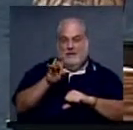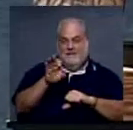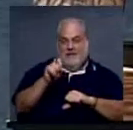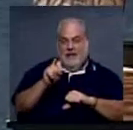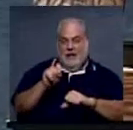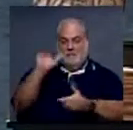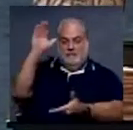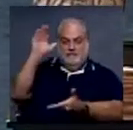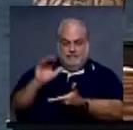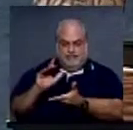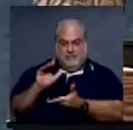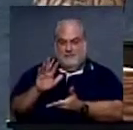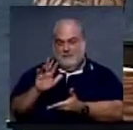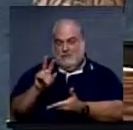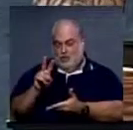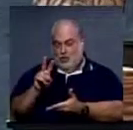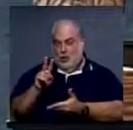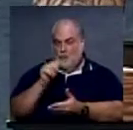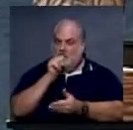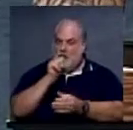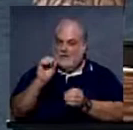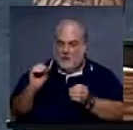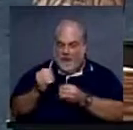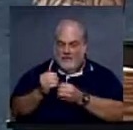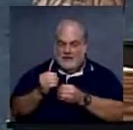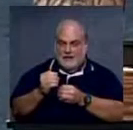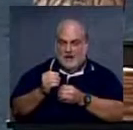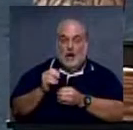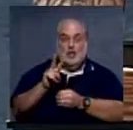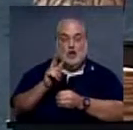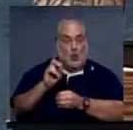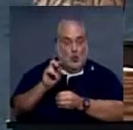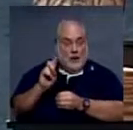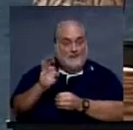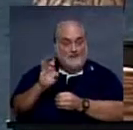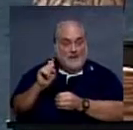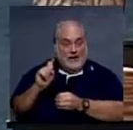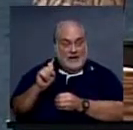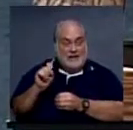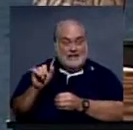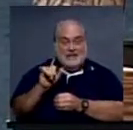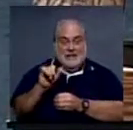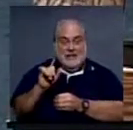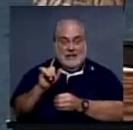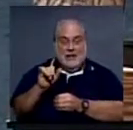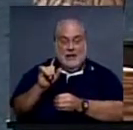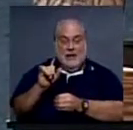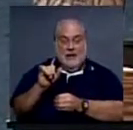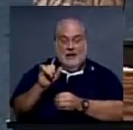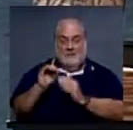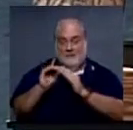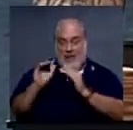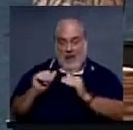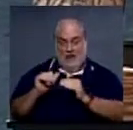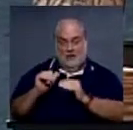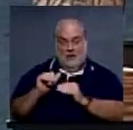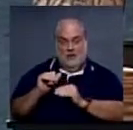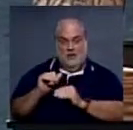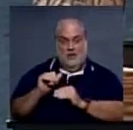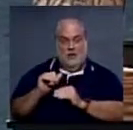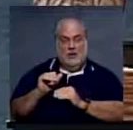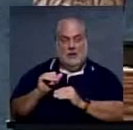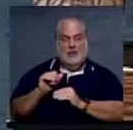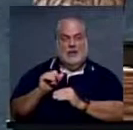was 52 decibels, which is private office. And also 201 feet, the same distance with Mr. Clark's house to Hounds